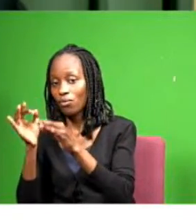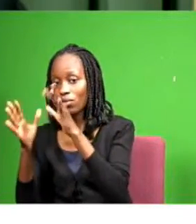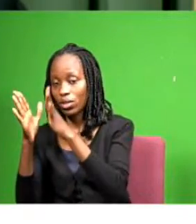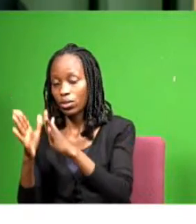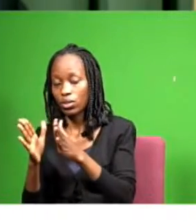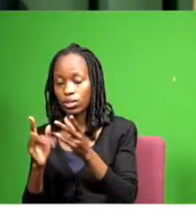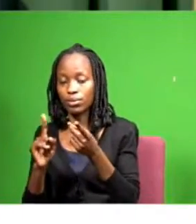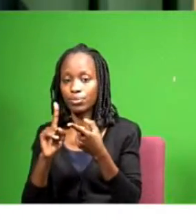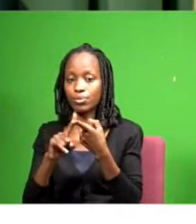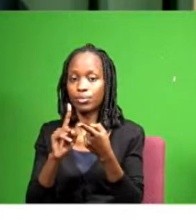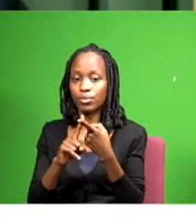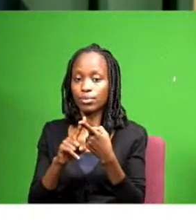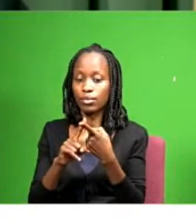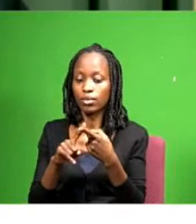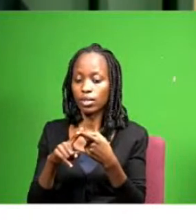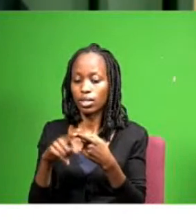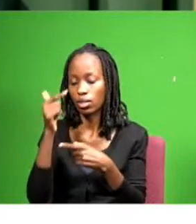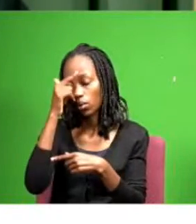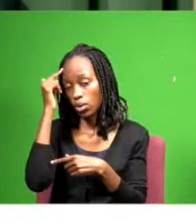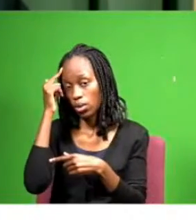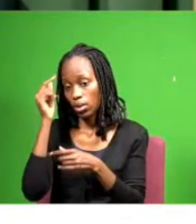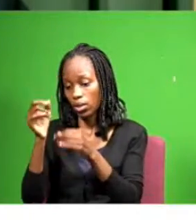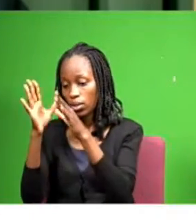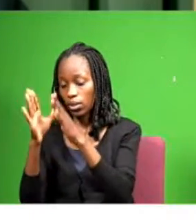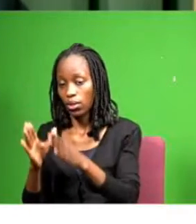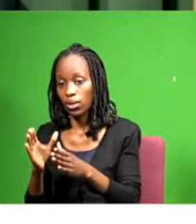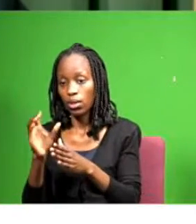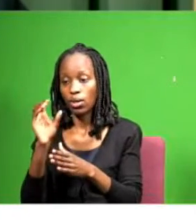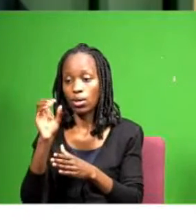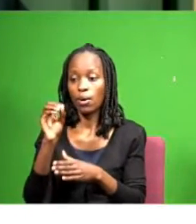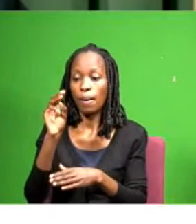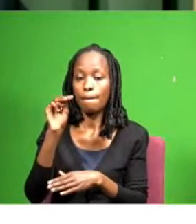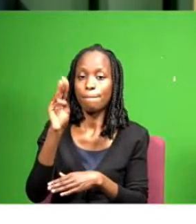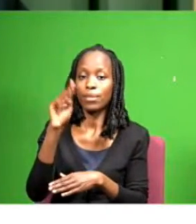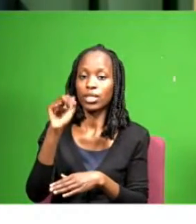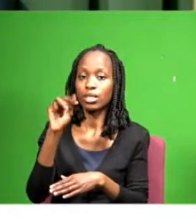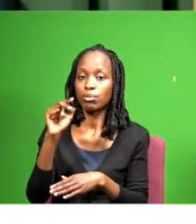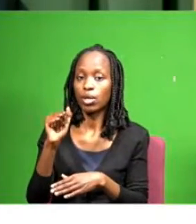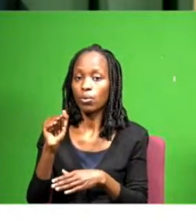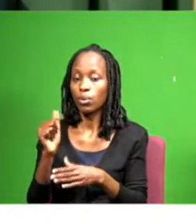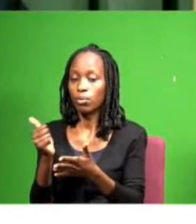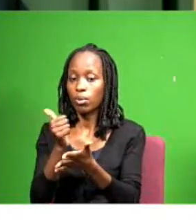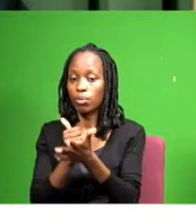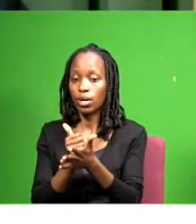1. The fact that the Judiciary Ombudsman shall be an appointee